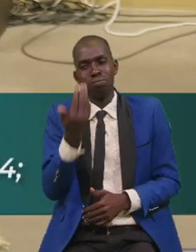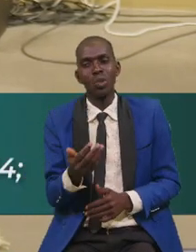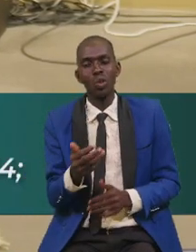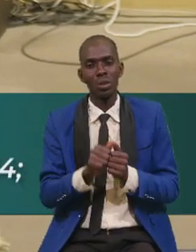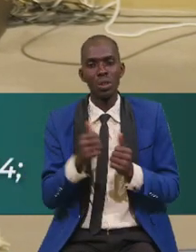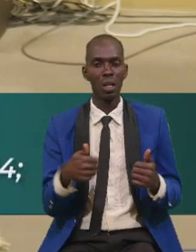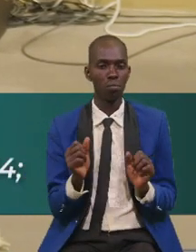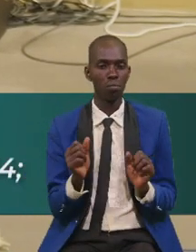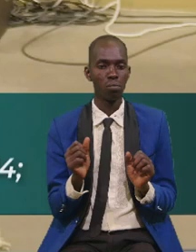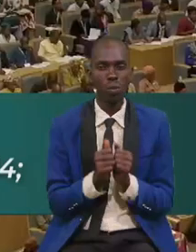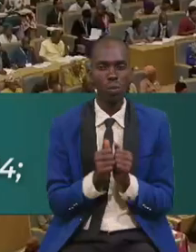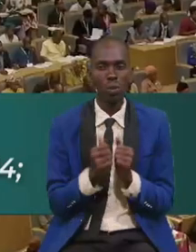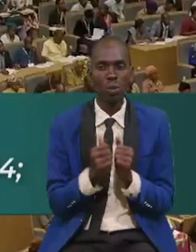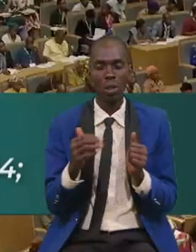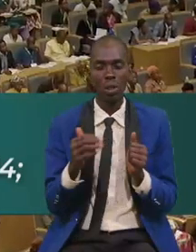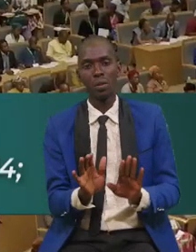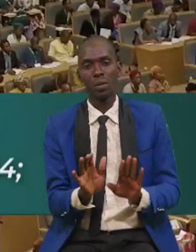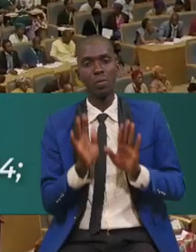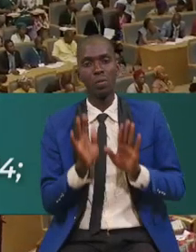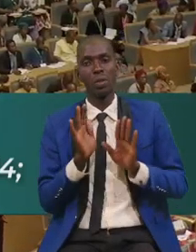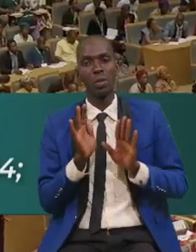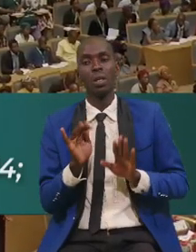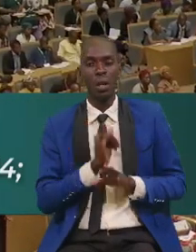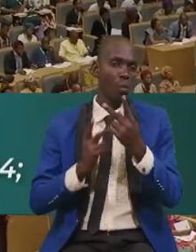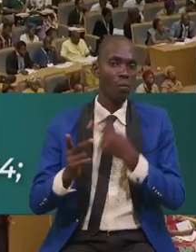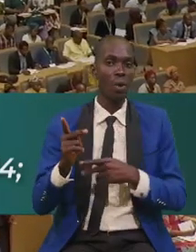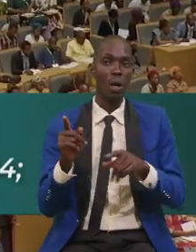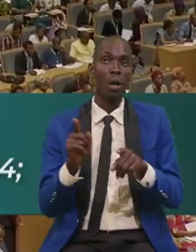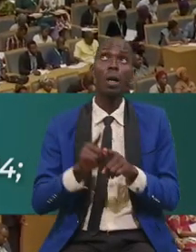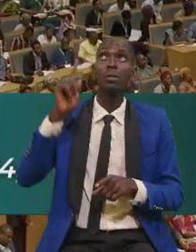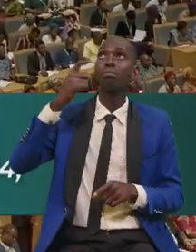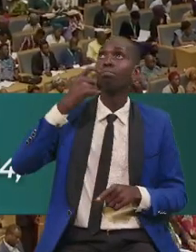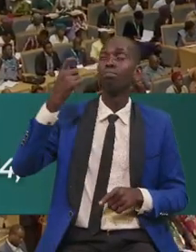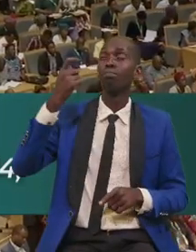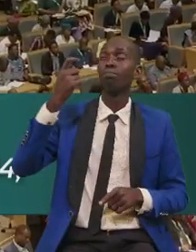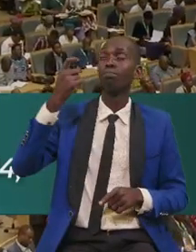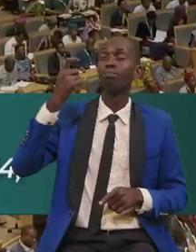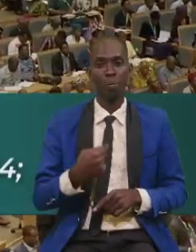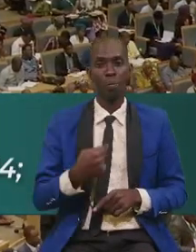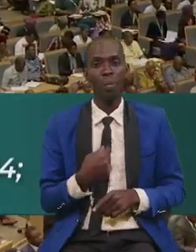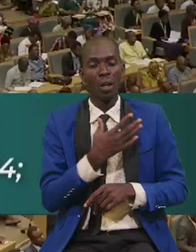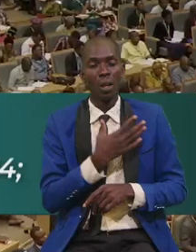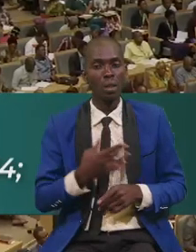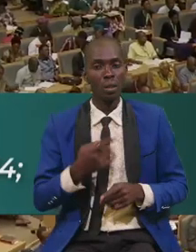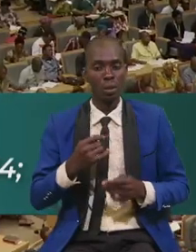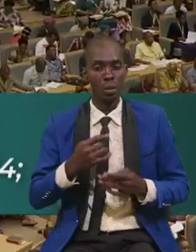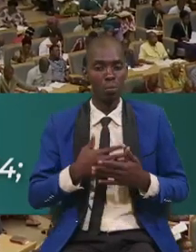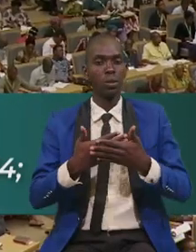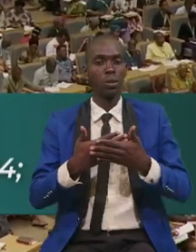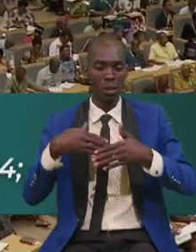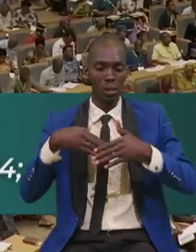I prophesied as he commanded me. And the breath came into them, and they